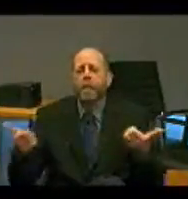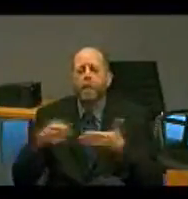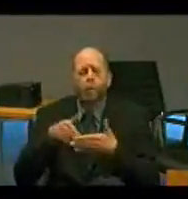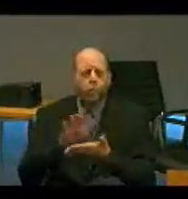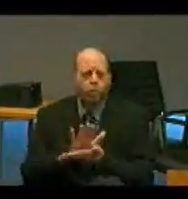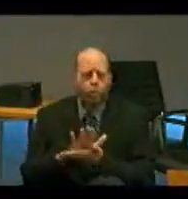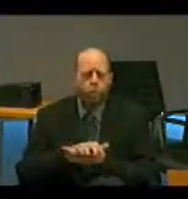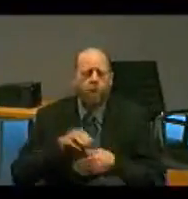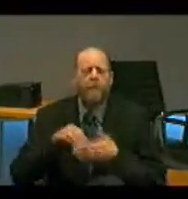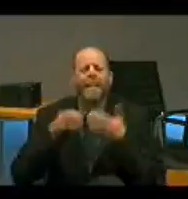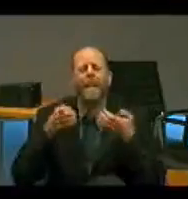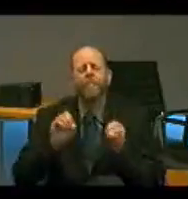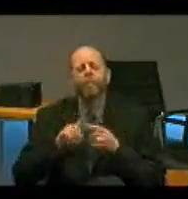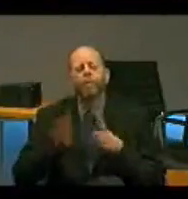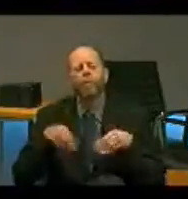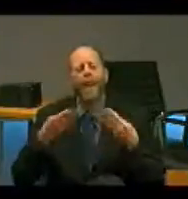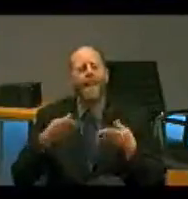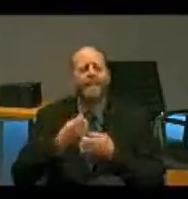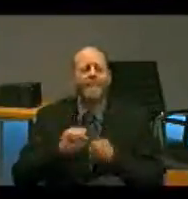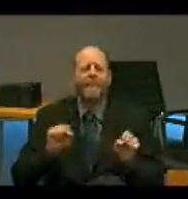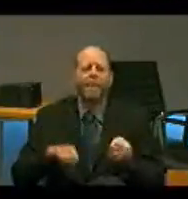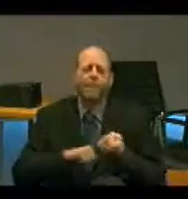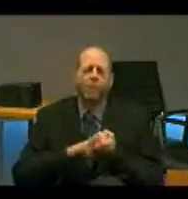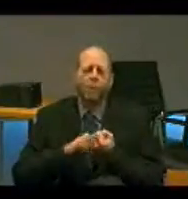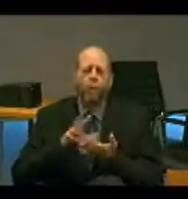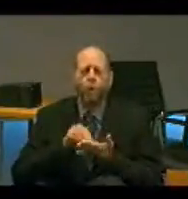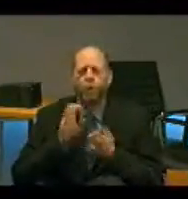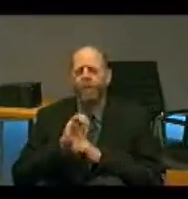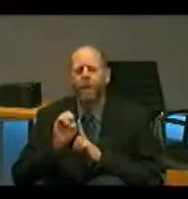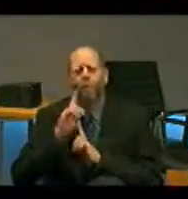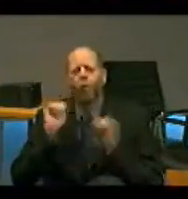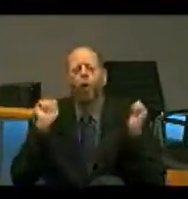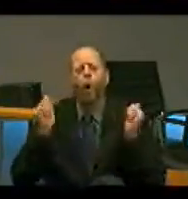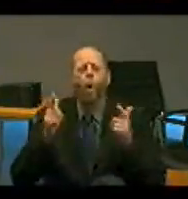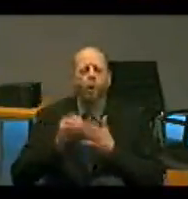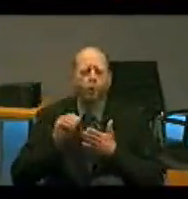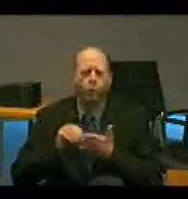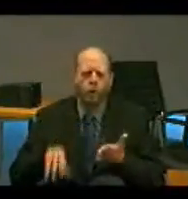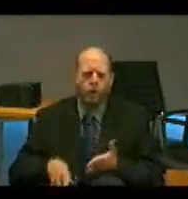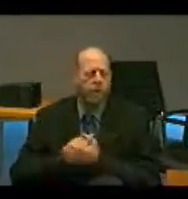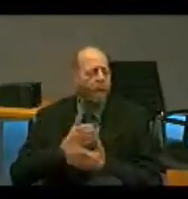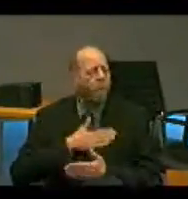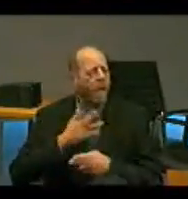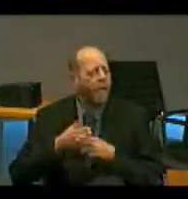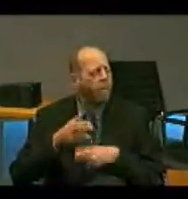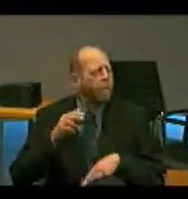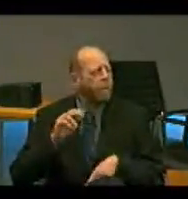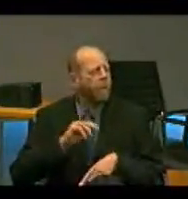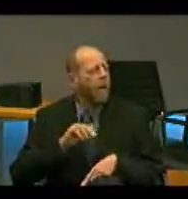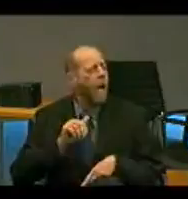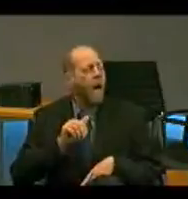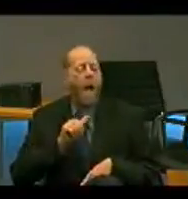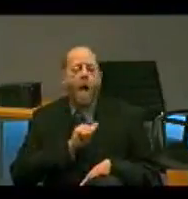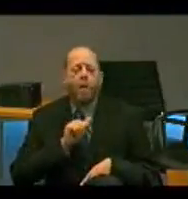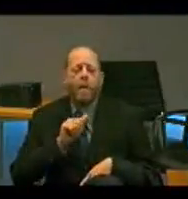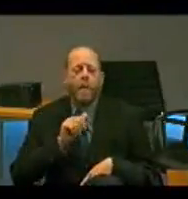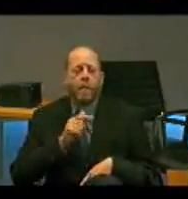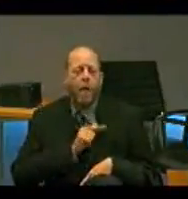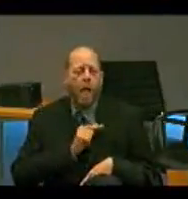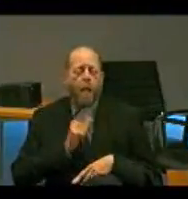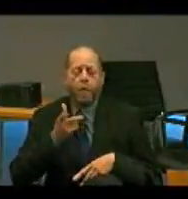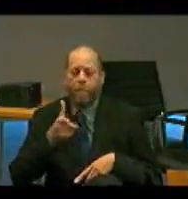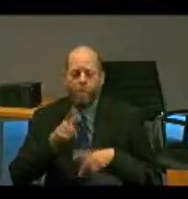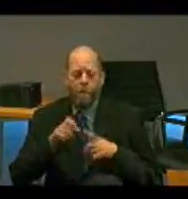schools in an effort to provide safe and supportive learning environments for all students. My name is Anurima Bhargava. From 2010